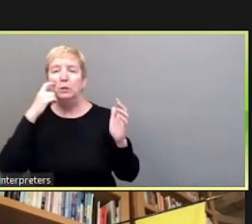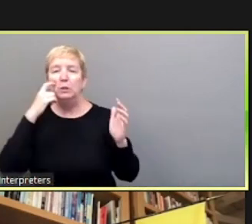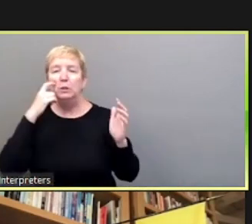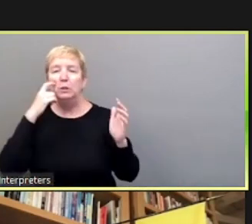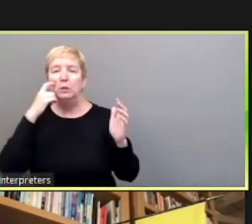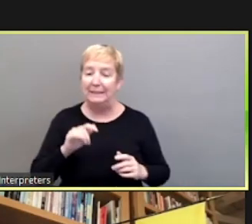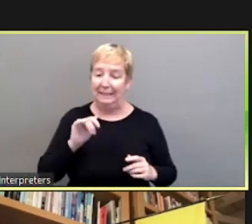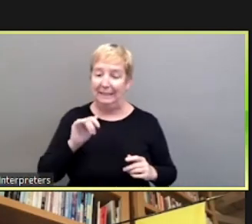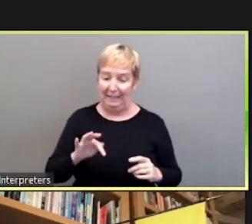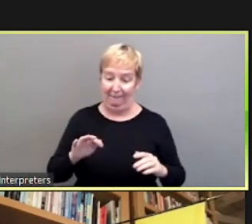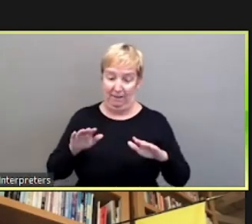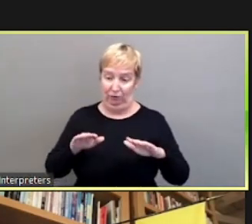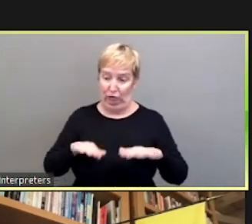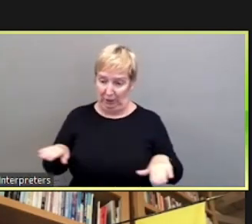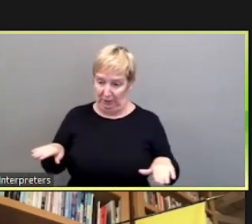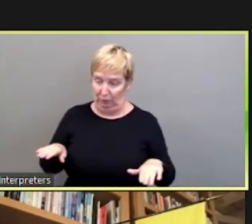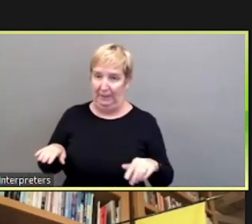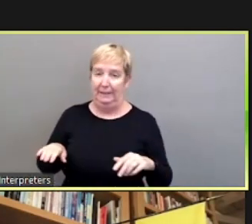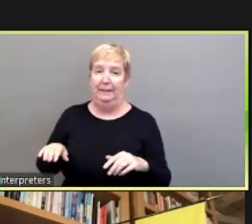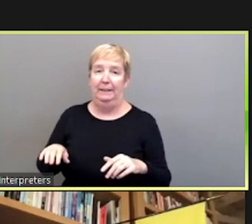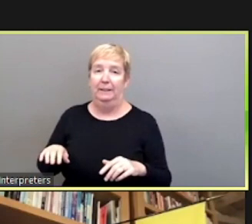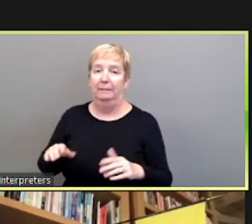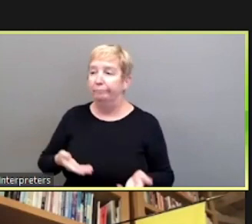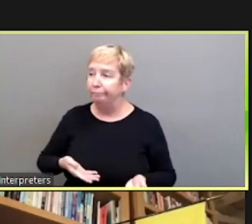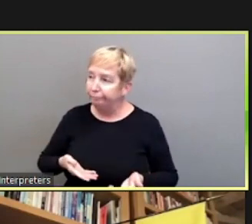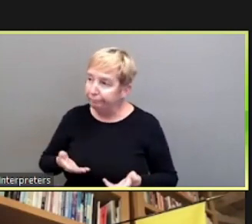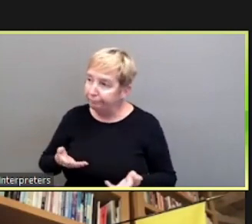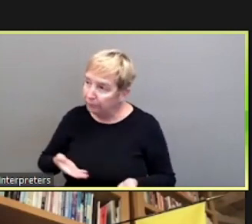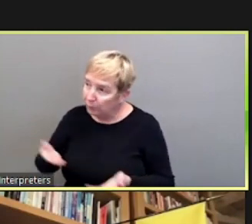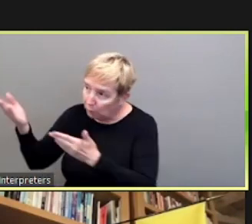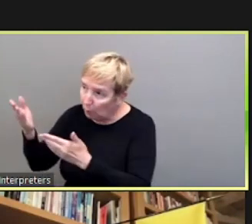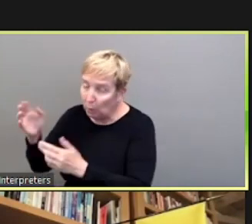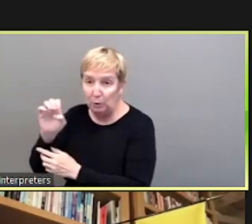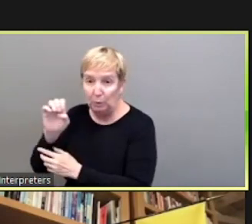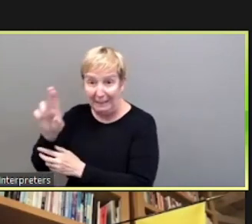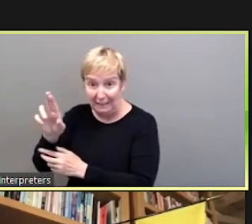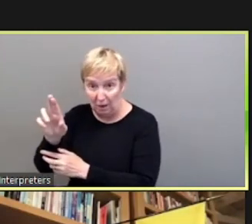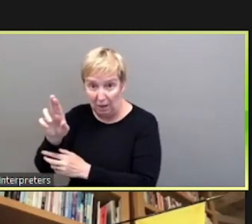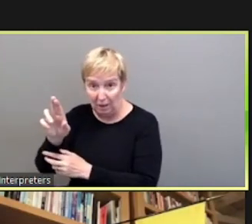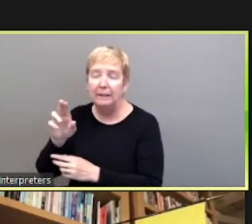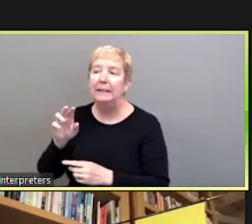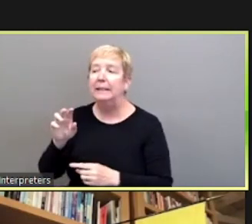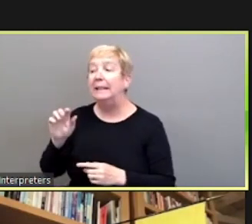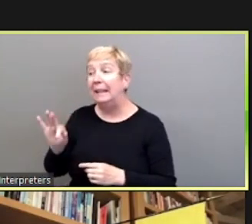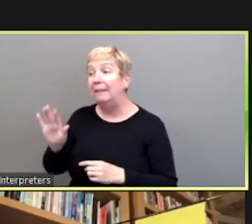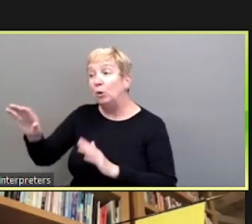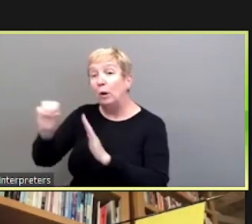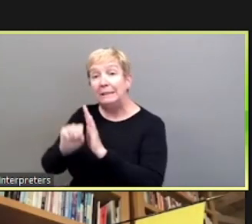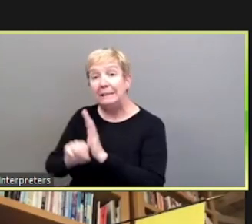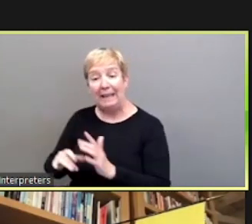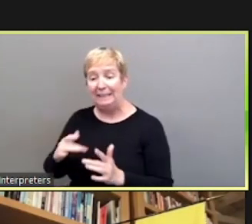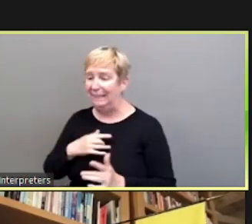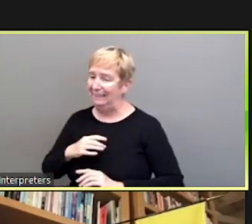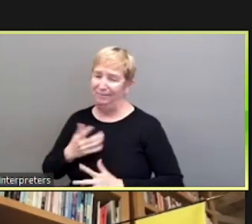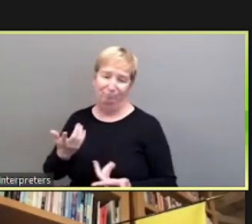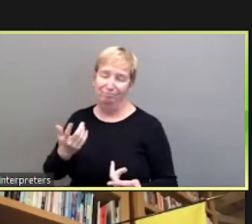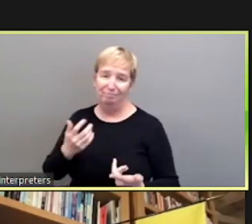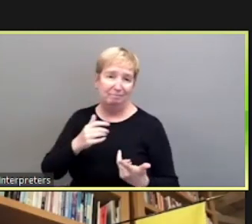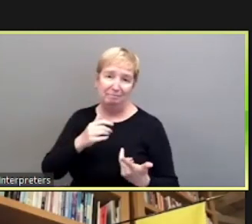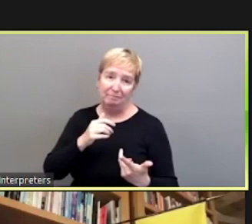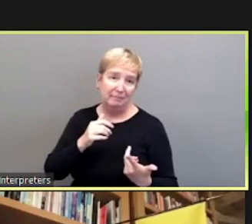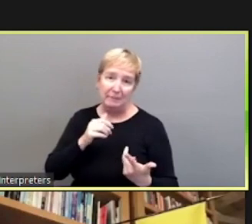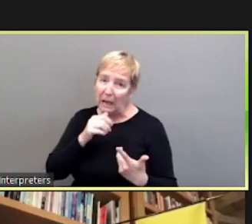being a child going to an ER in a lowest vaccination rate state are 2.5